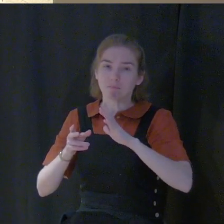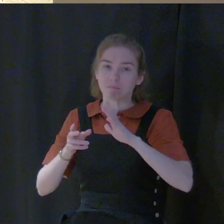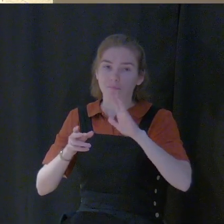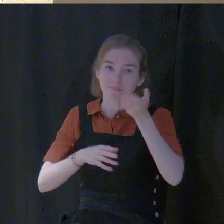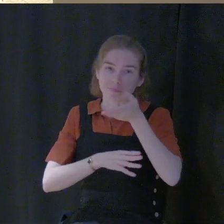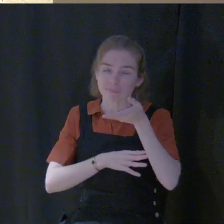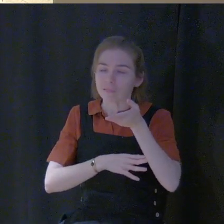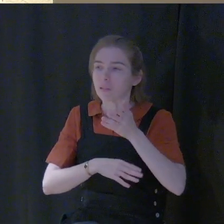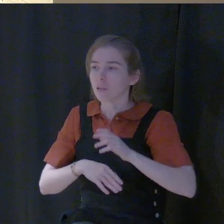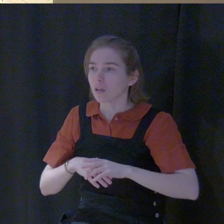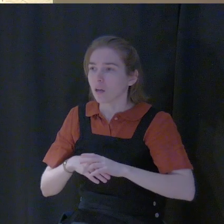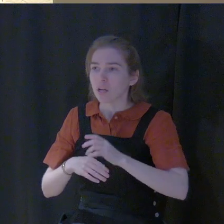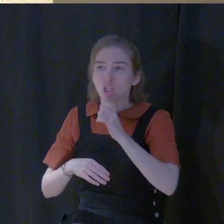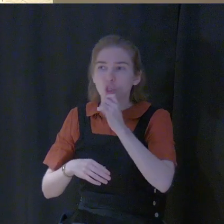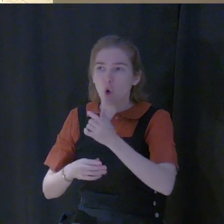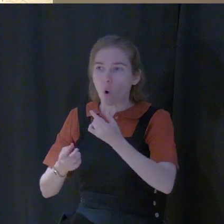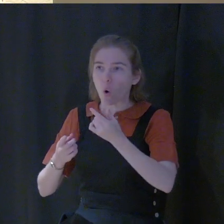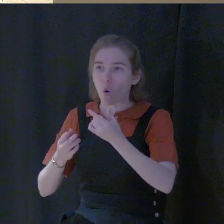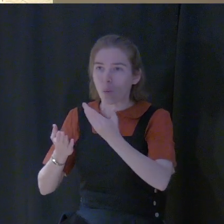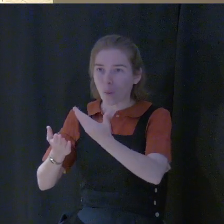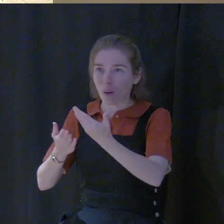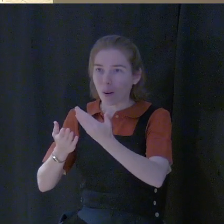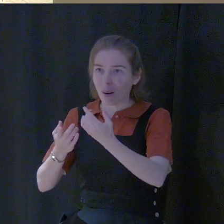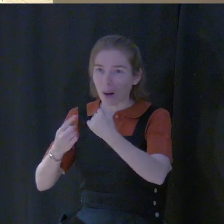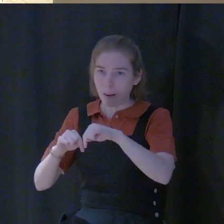was Don't Come Before 10.